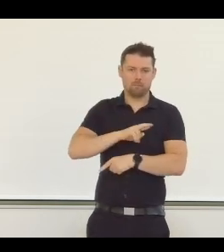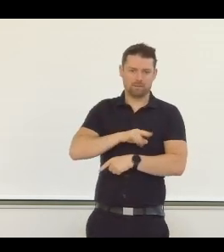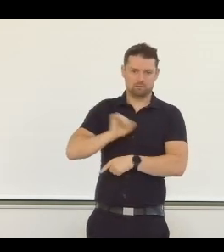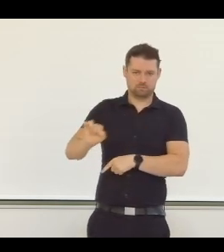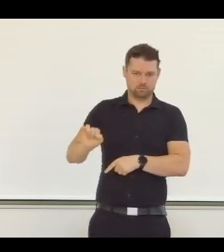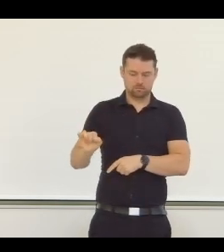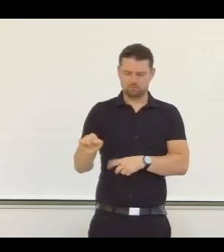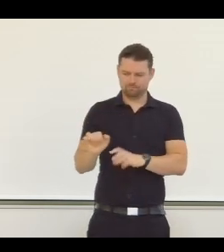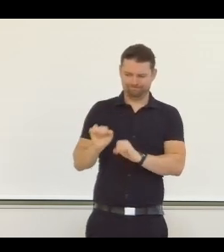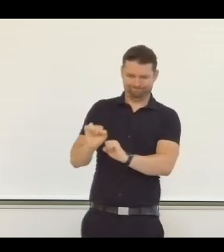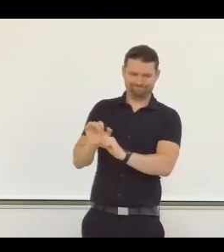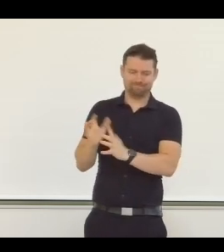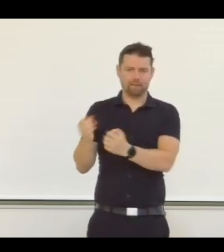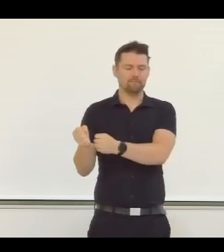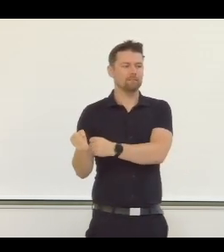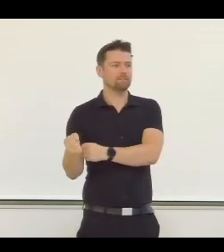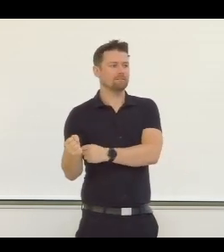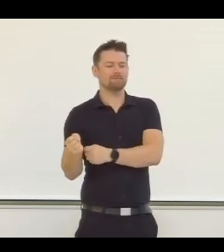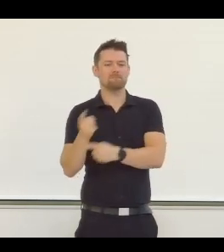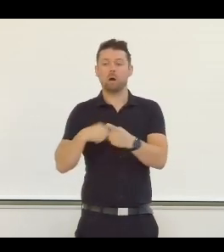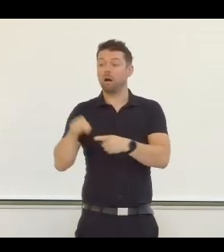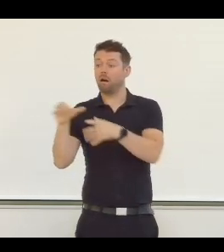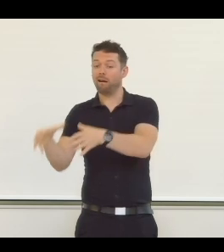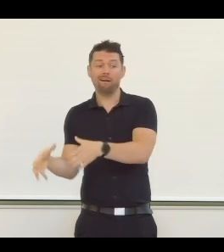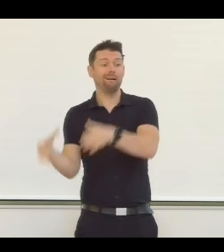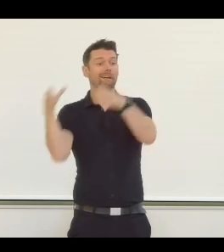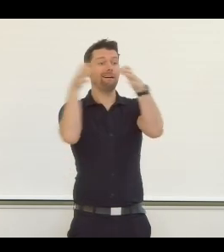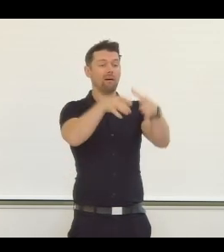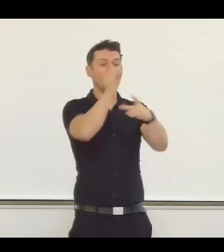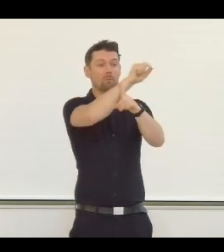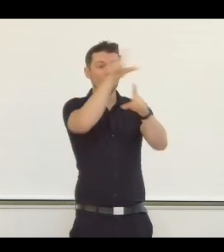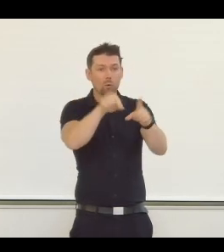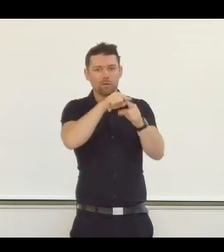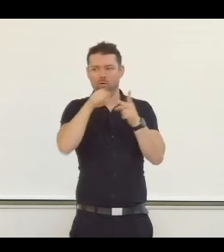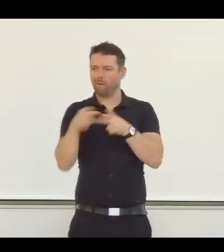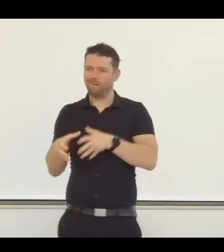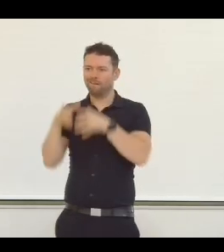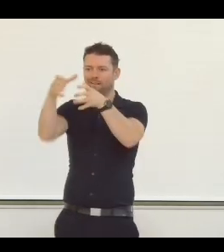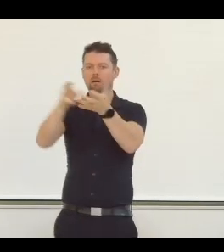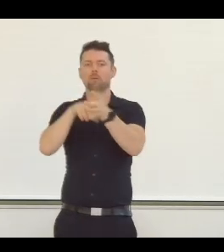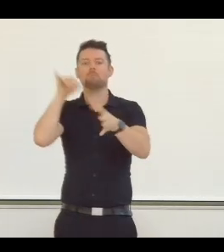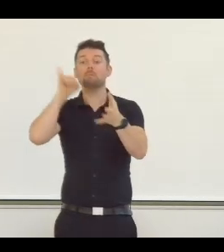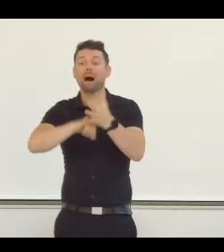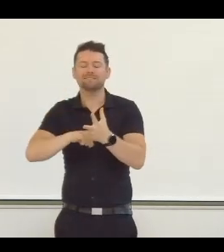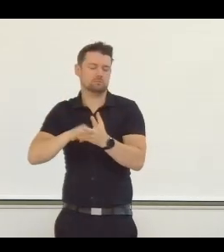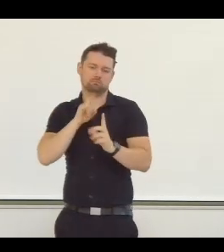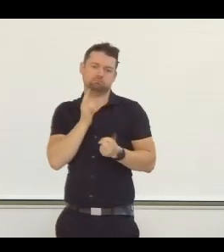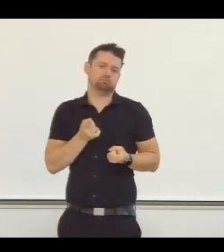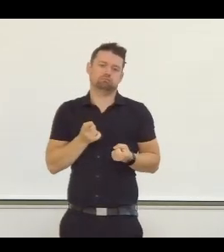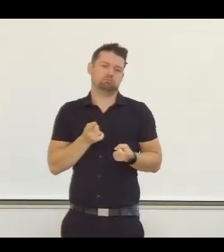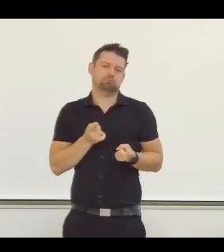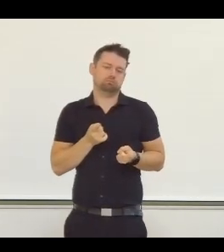their purpose. But you could not take these habitats and place them on the moon or place them on Mars and you could survive in them.